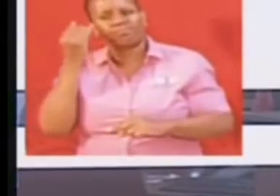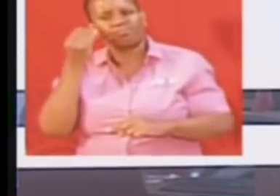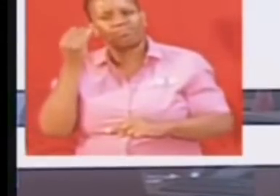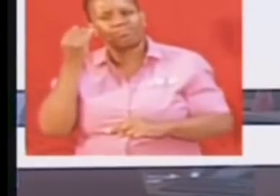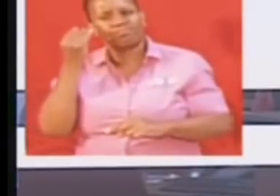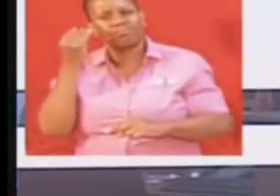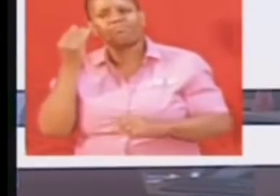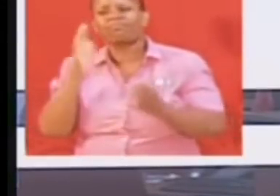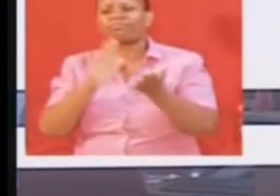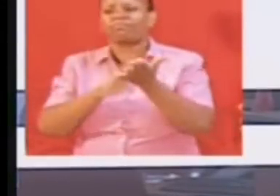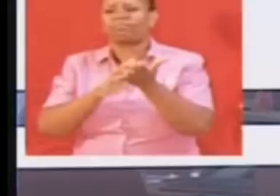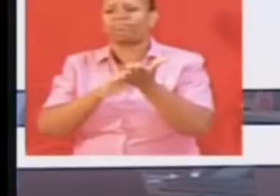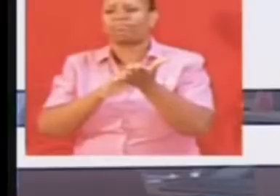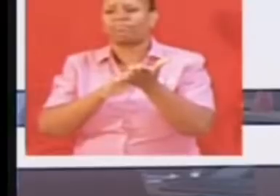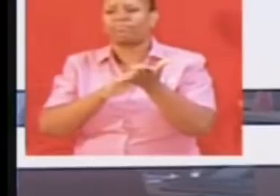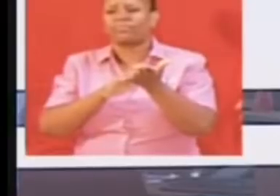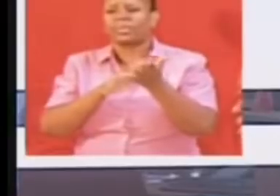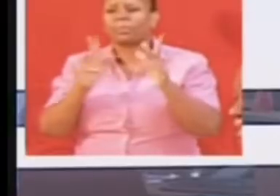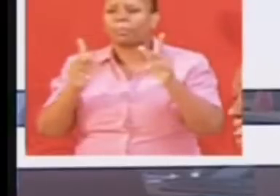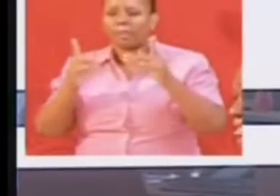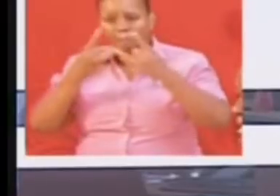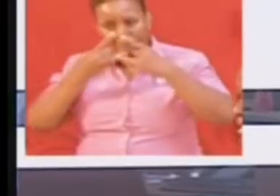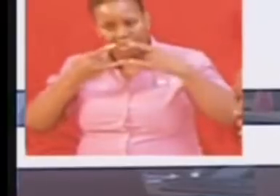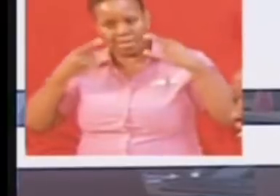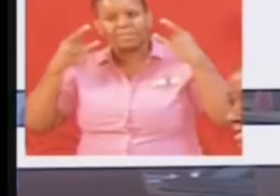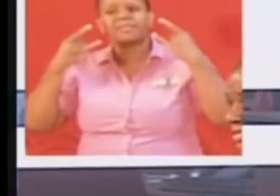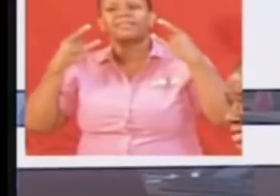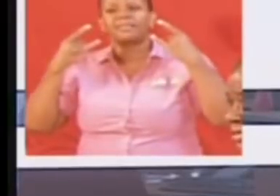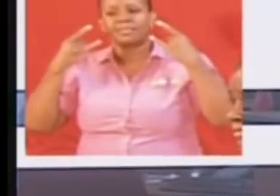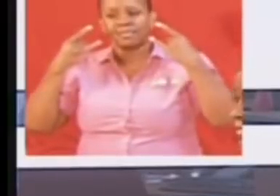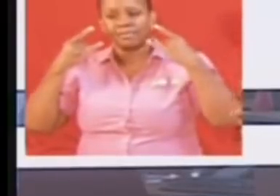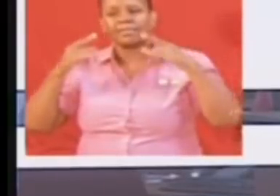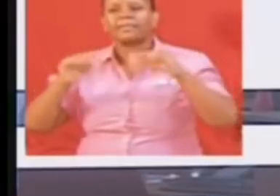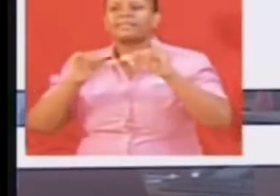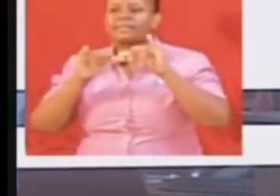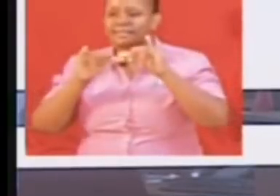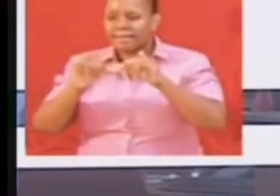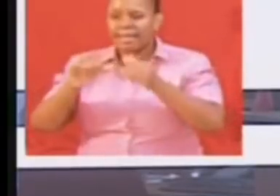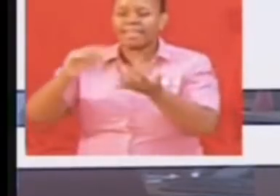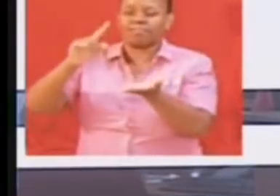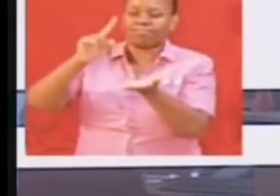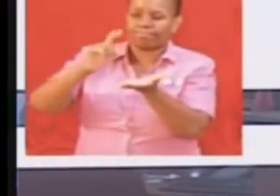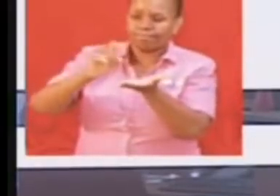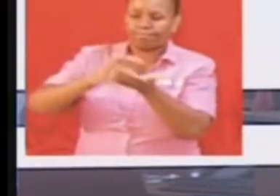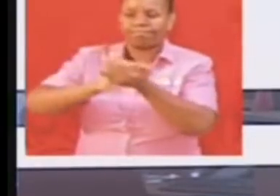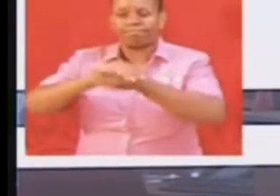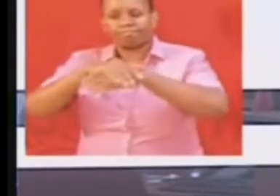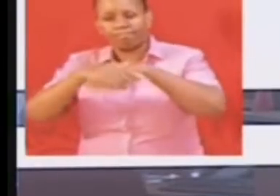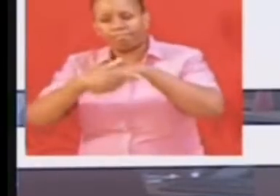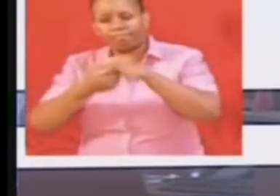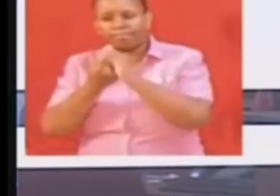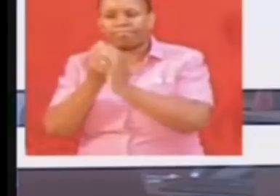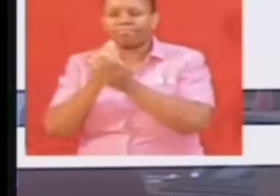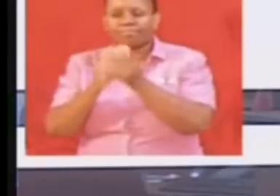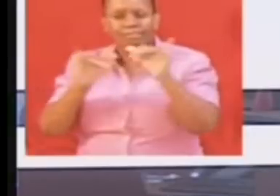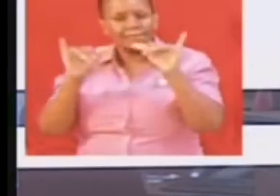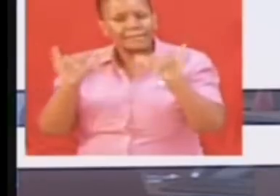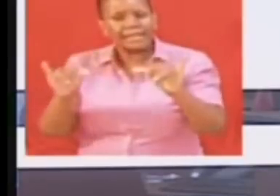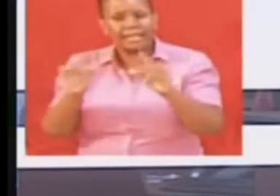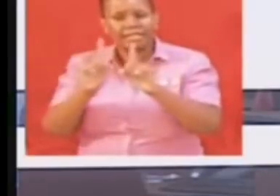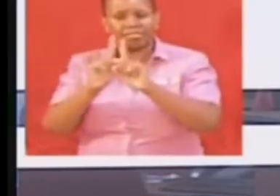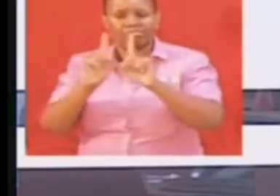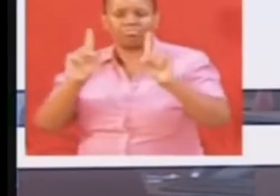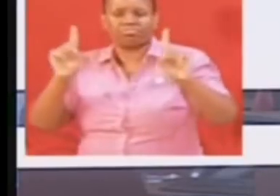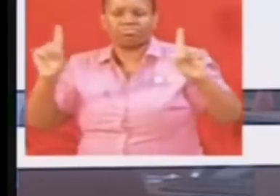wearing and continued sanitizing and distancing. As Dr. Pasram has stated, we have